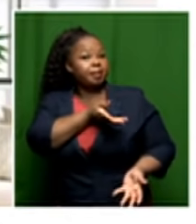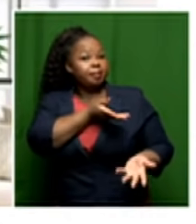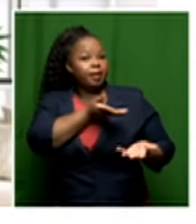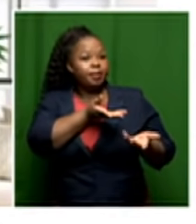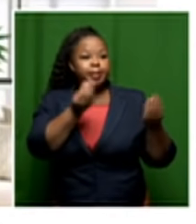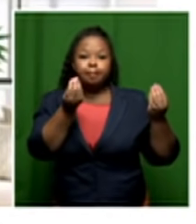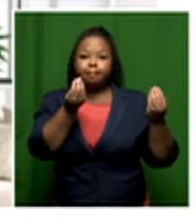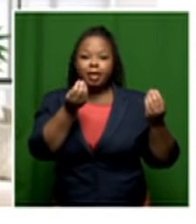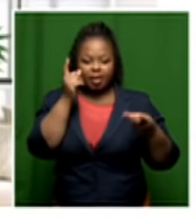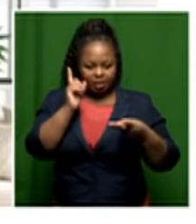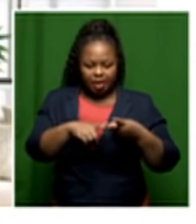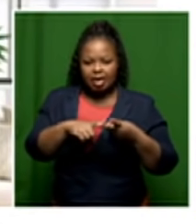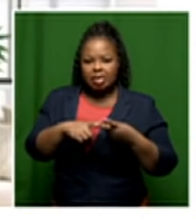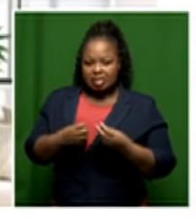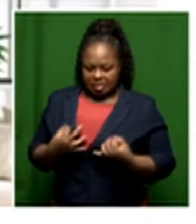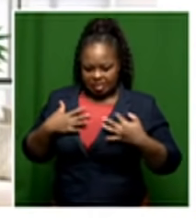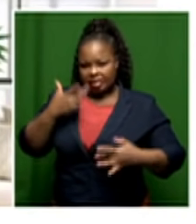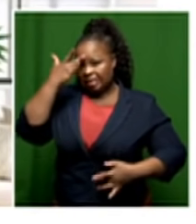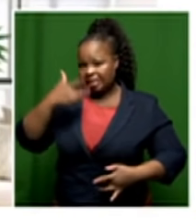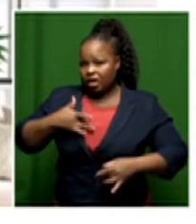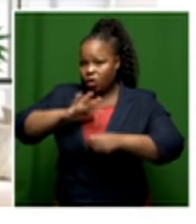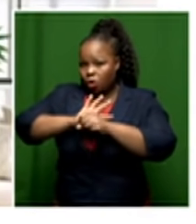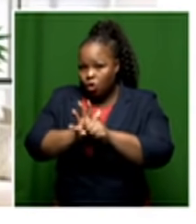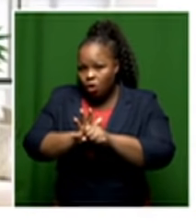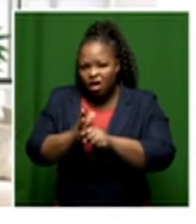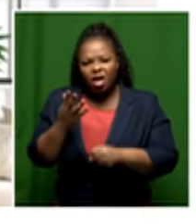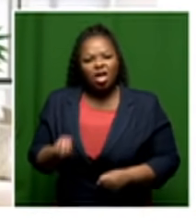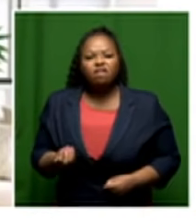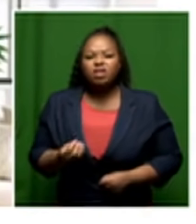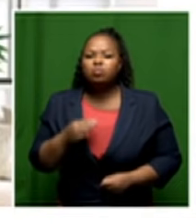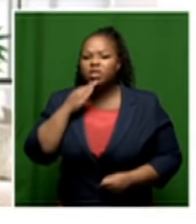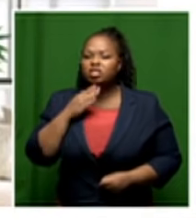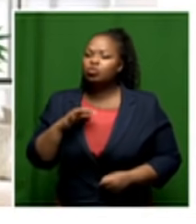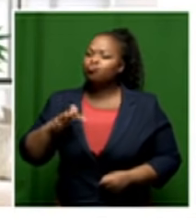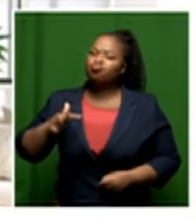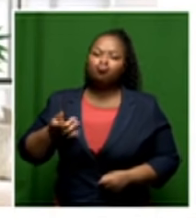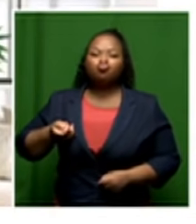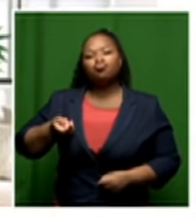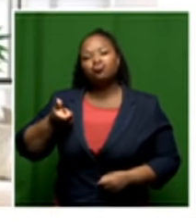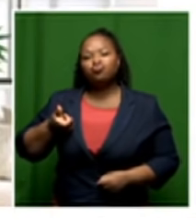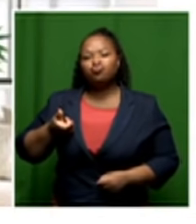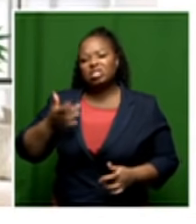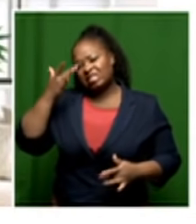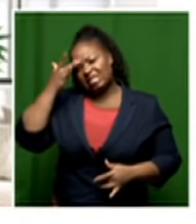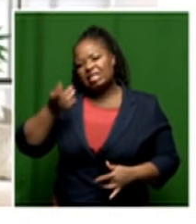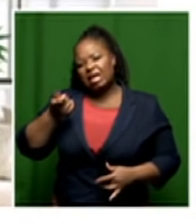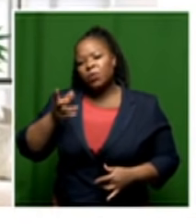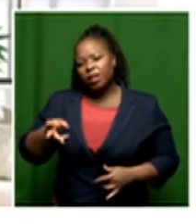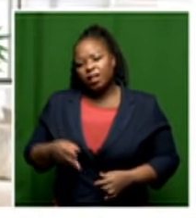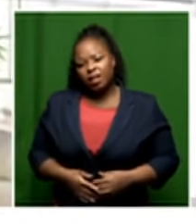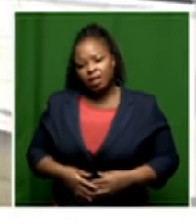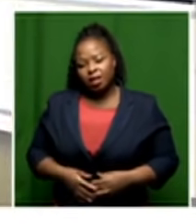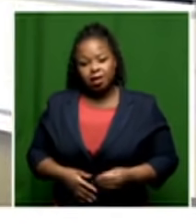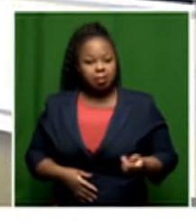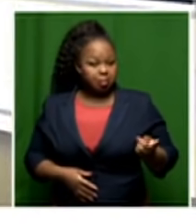then it will be a mild infection, certainly not anything that will take you to hospital for admission and be in ICU. So